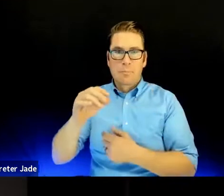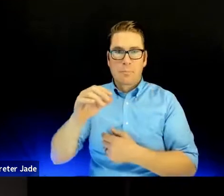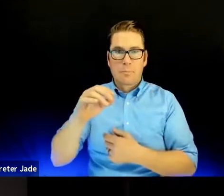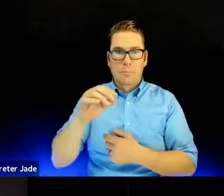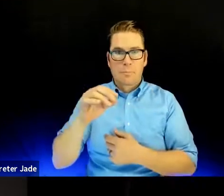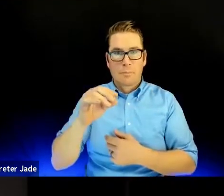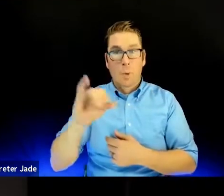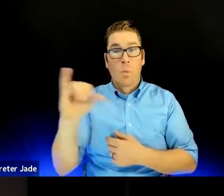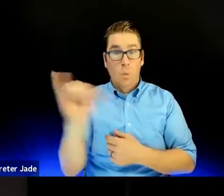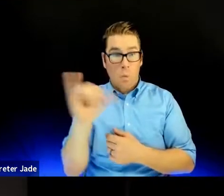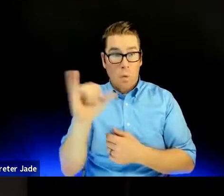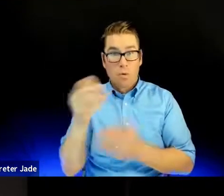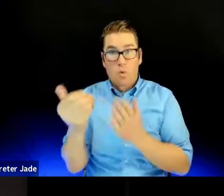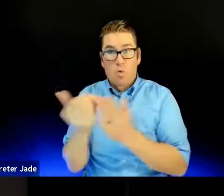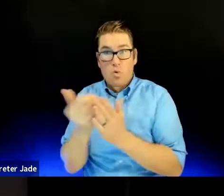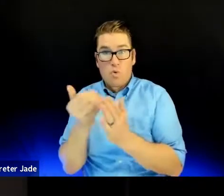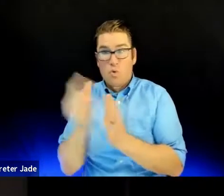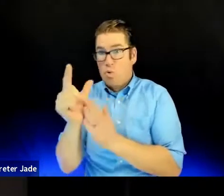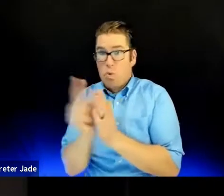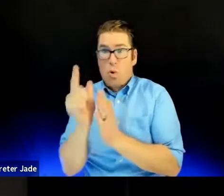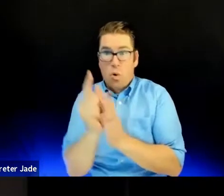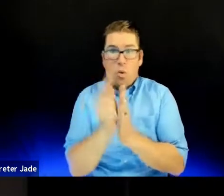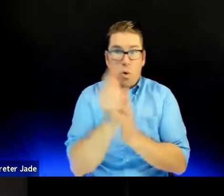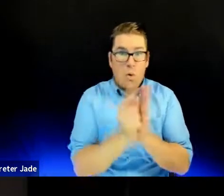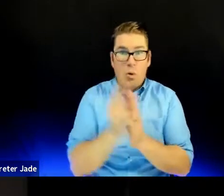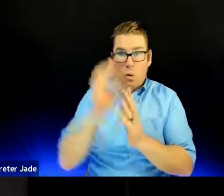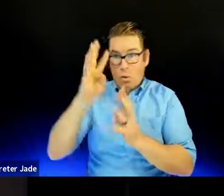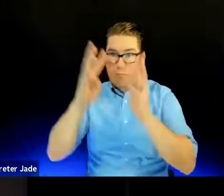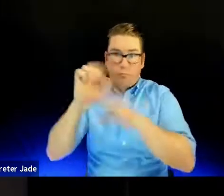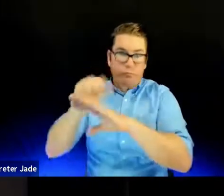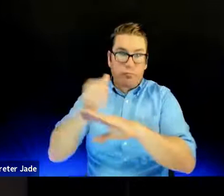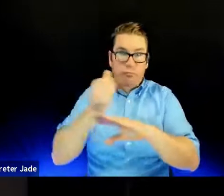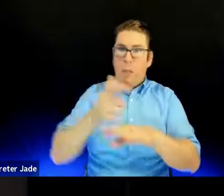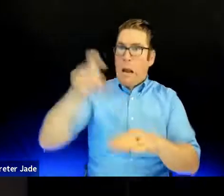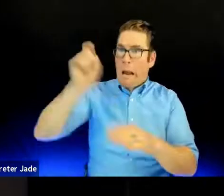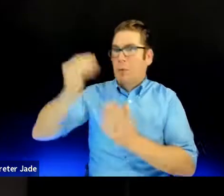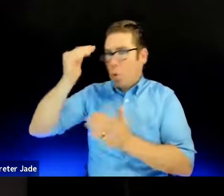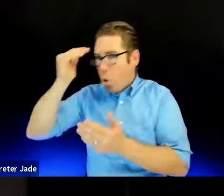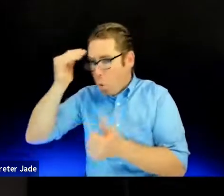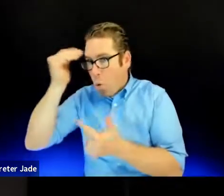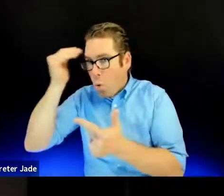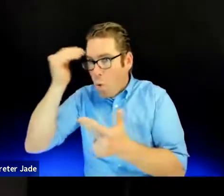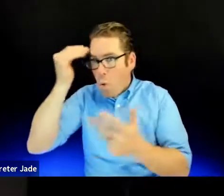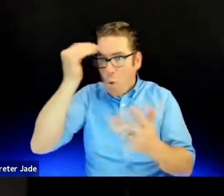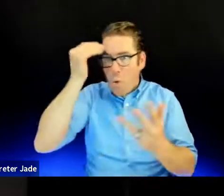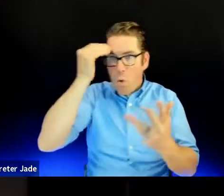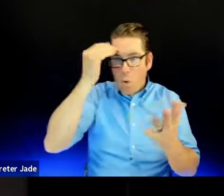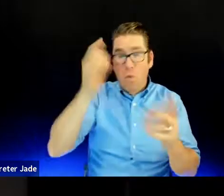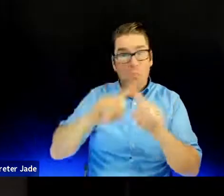have to know, you have to keep on top of everything that's coming out. So I just fell in love with the subject and the